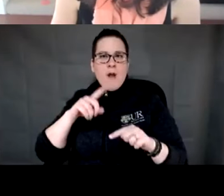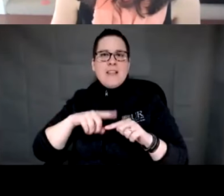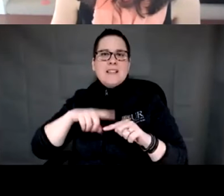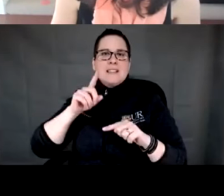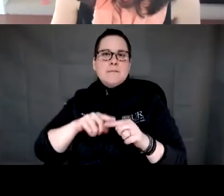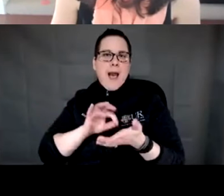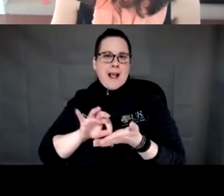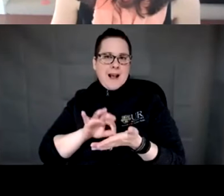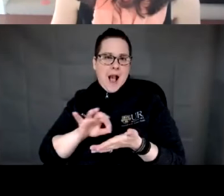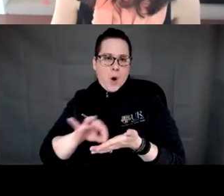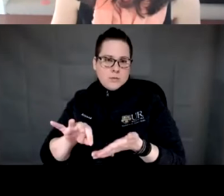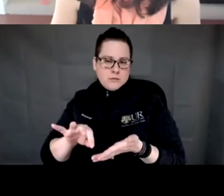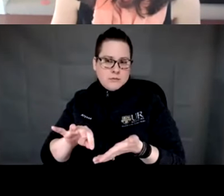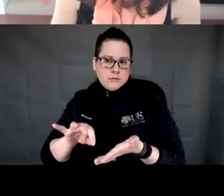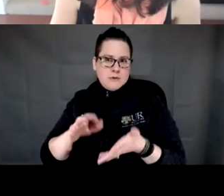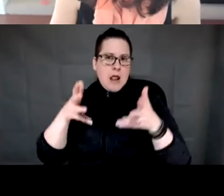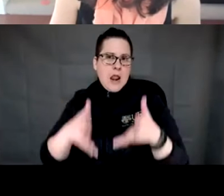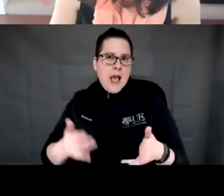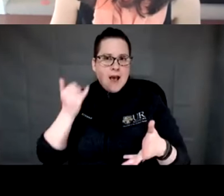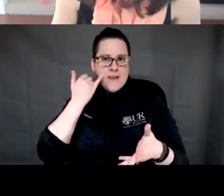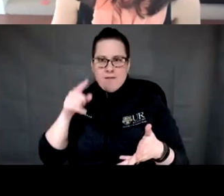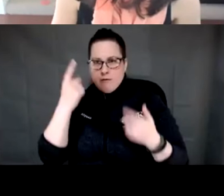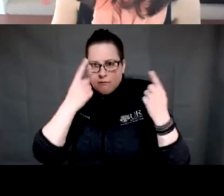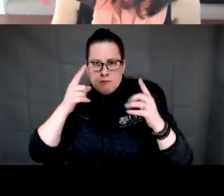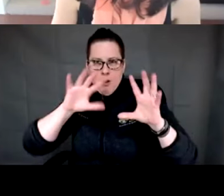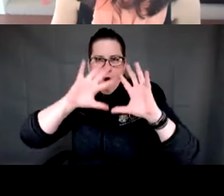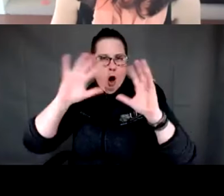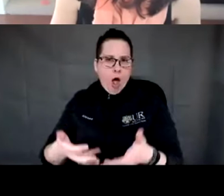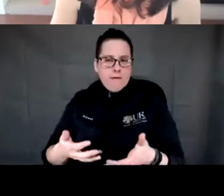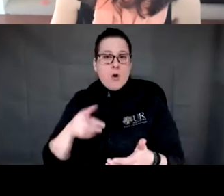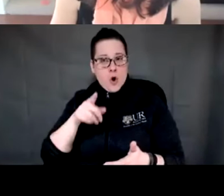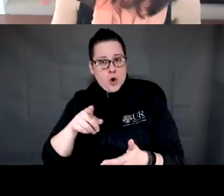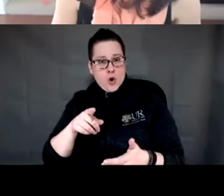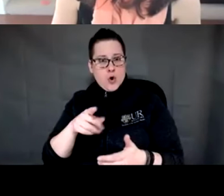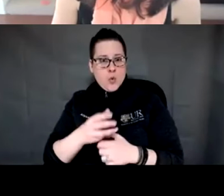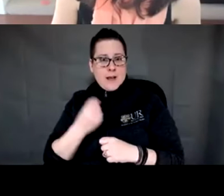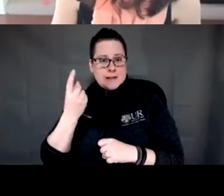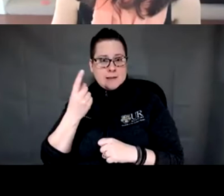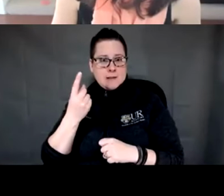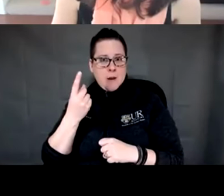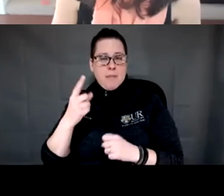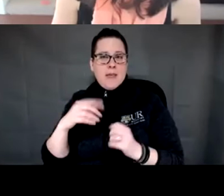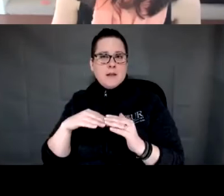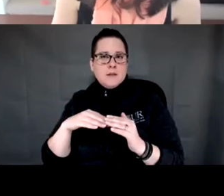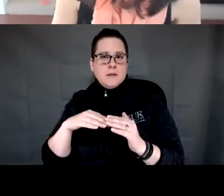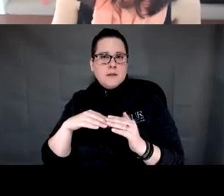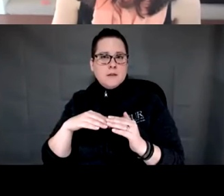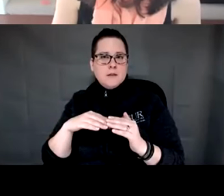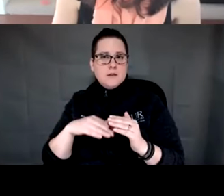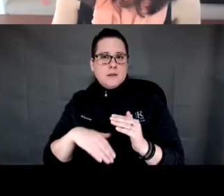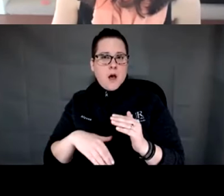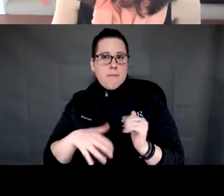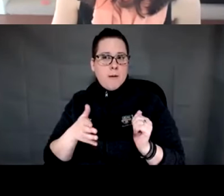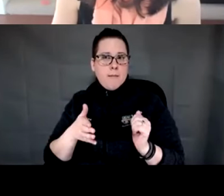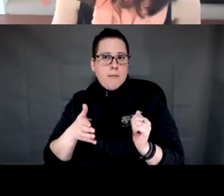left over if you take all these factors into consideration? Are you ending up with something sub-Poisson, or have you